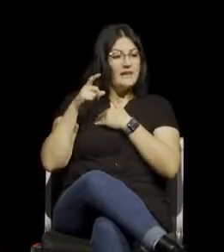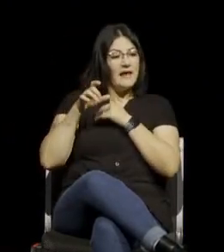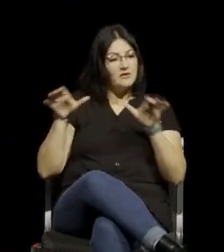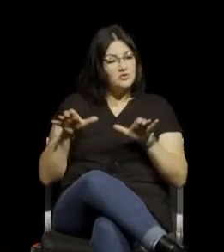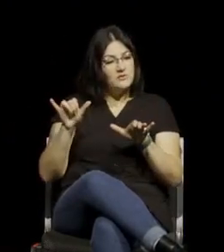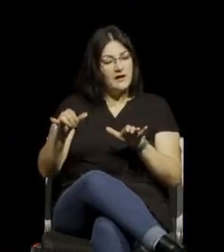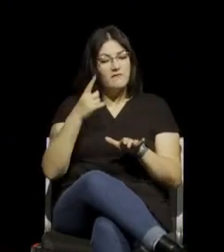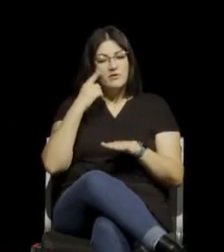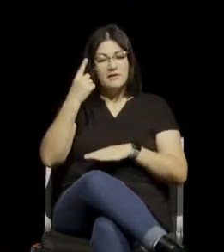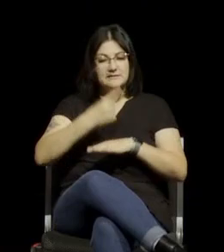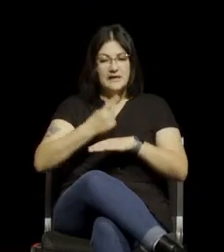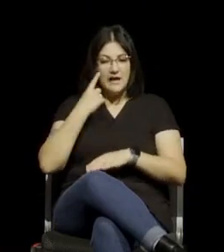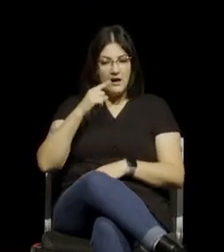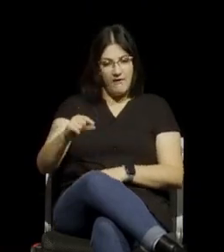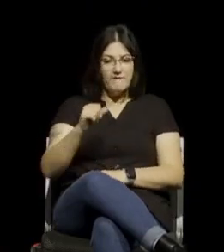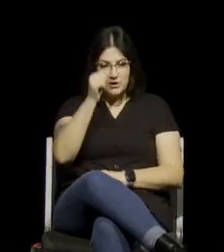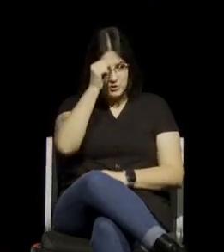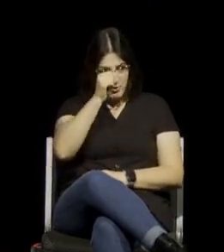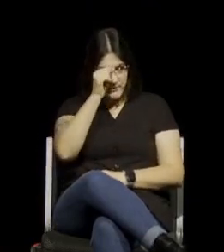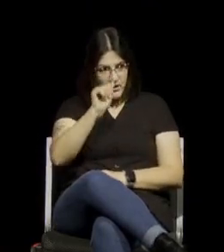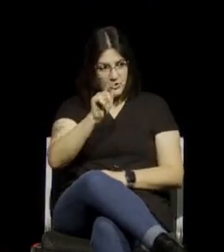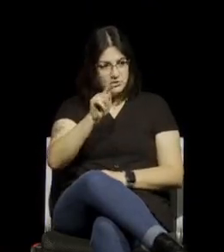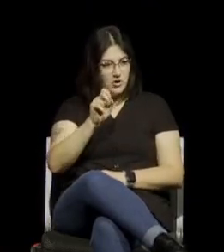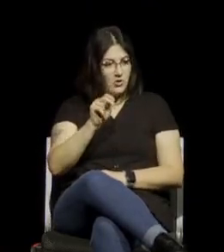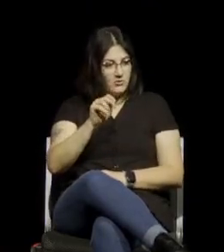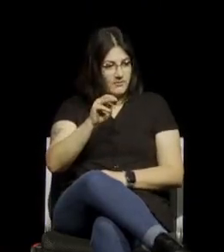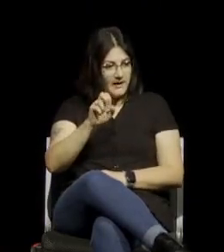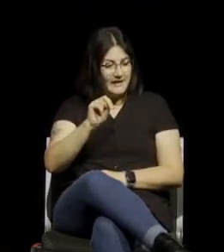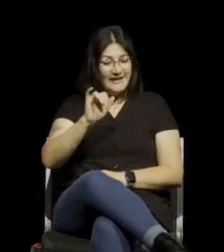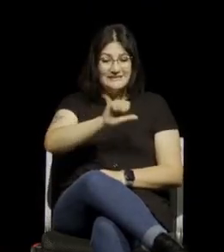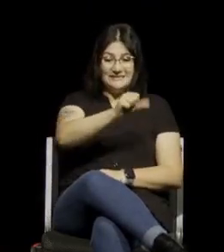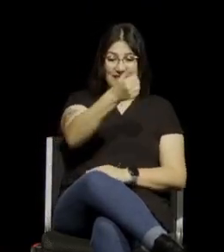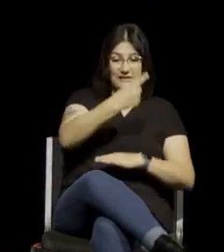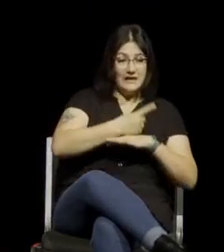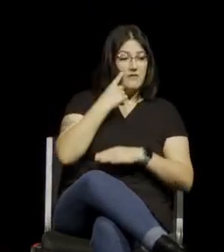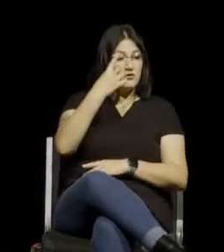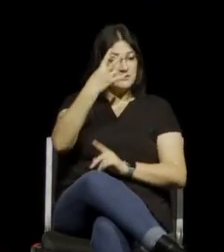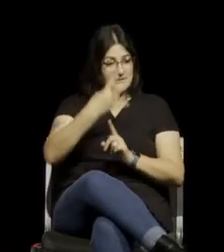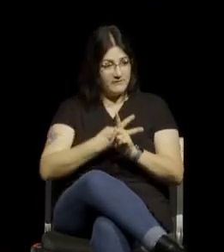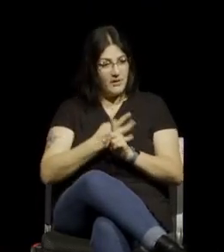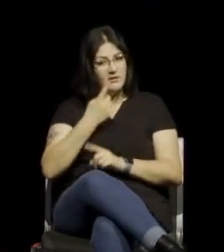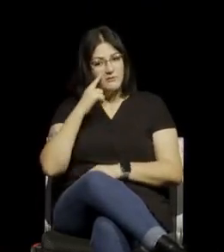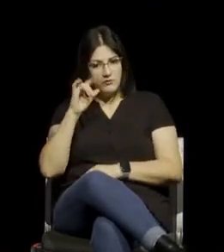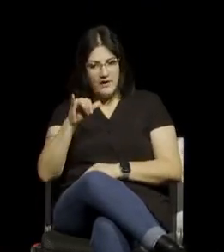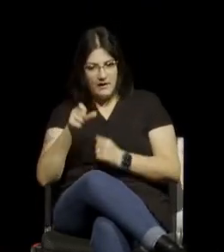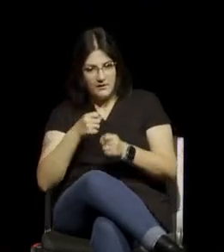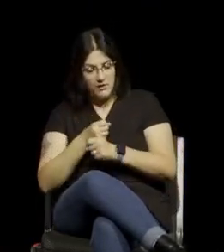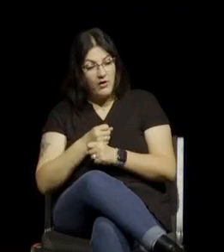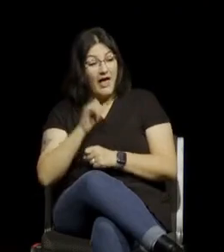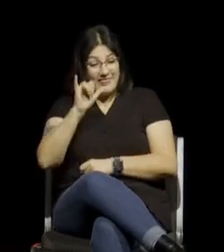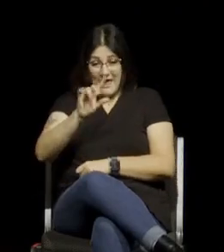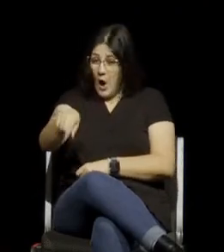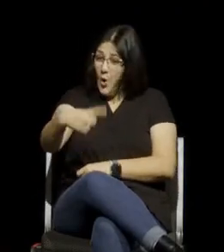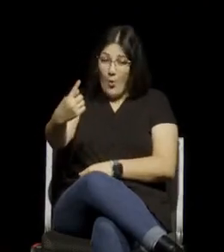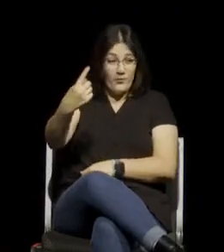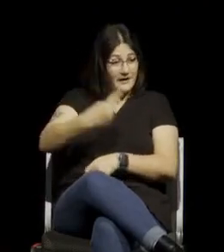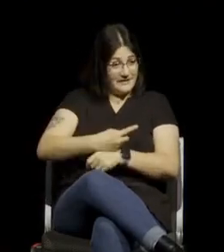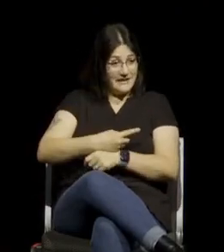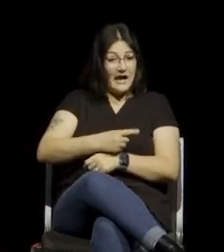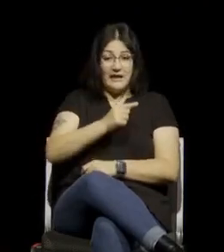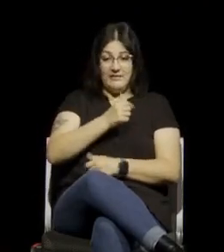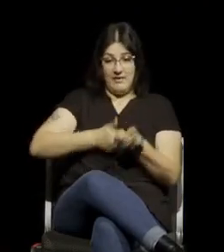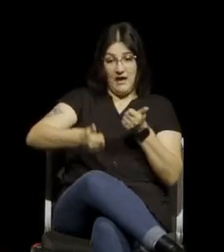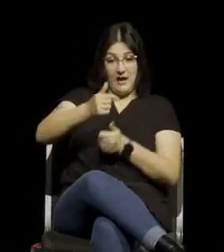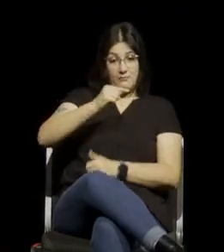the 10th day of the 7th month of the year. Only On that day was he allowed the high priest to